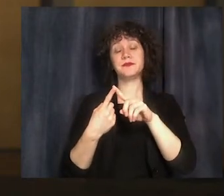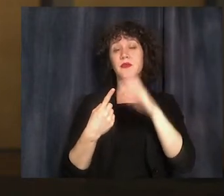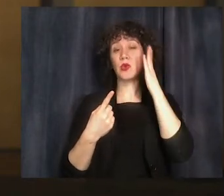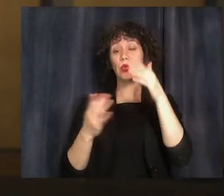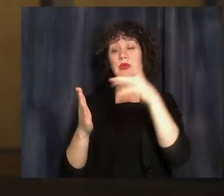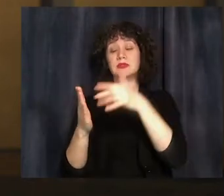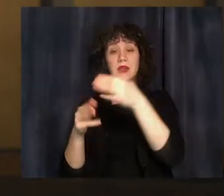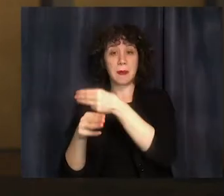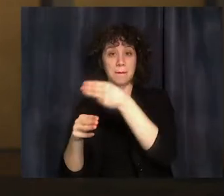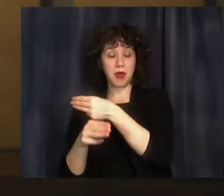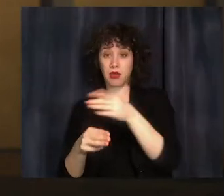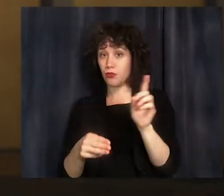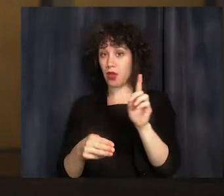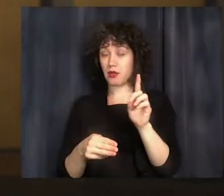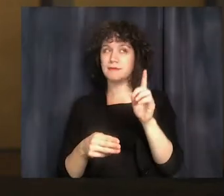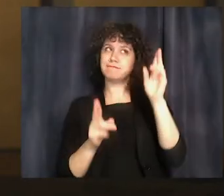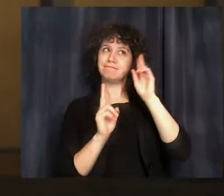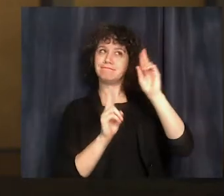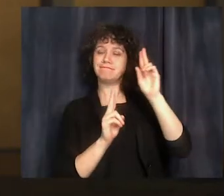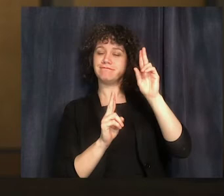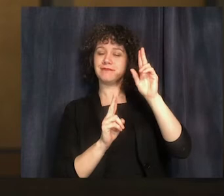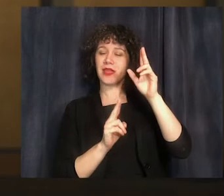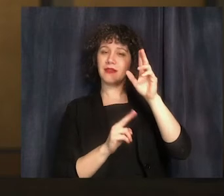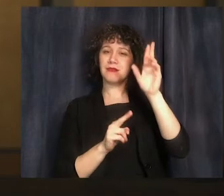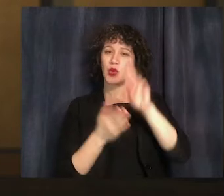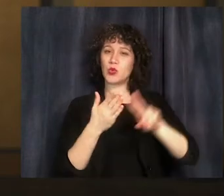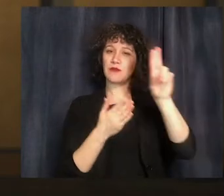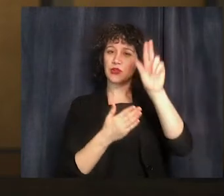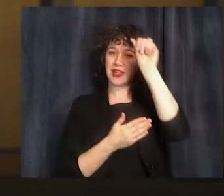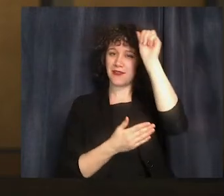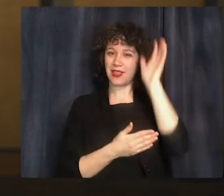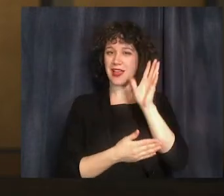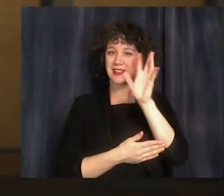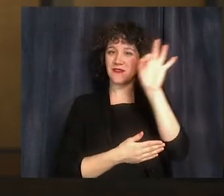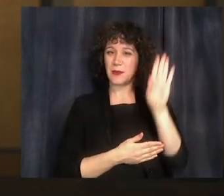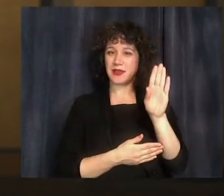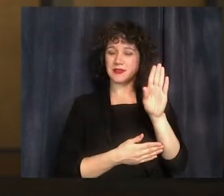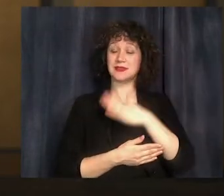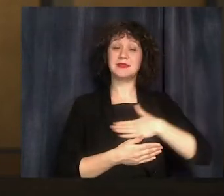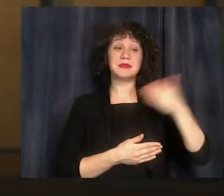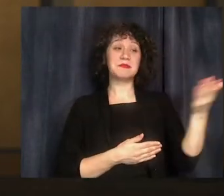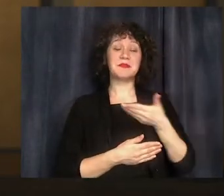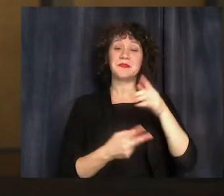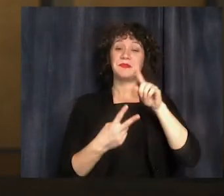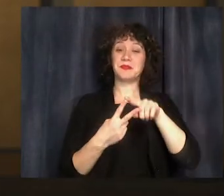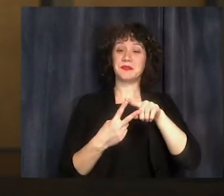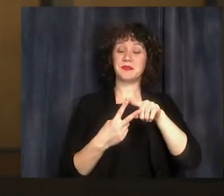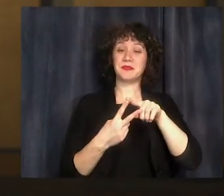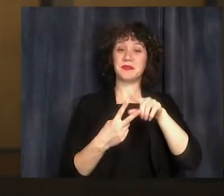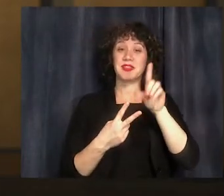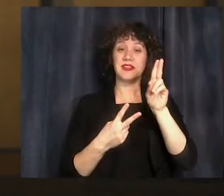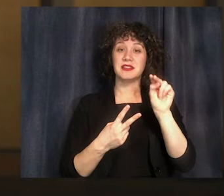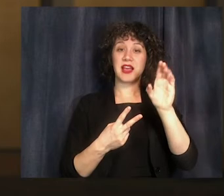studying mathematics at the well-respected University of Alaska Fairbanks. Please welcome the class of 2020's valedictorian,